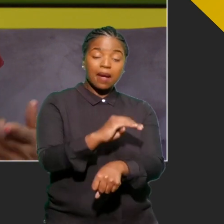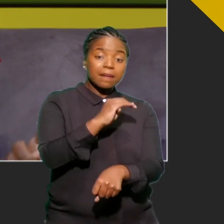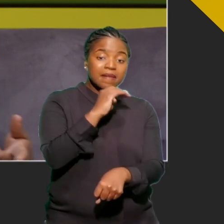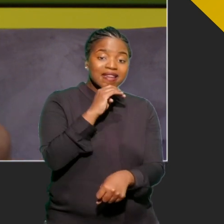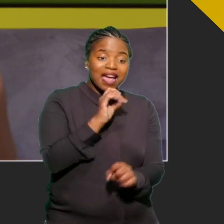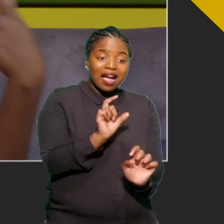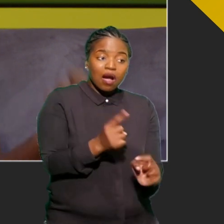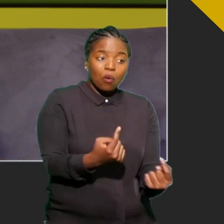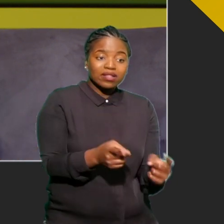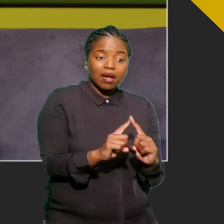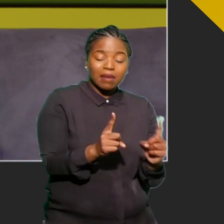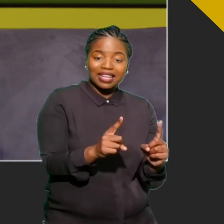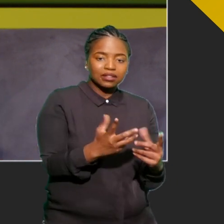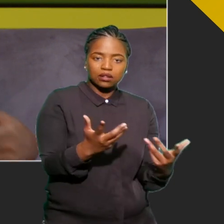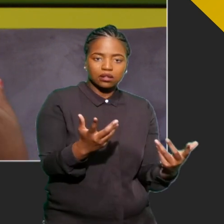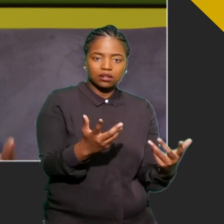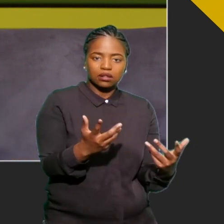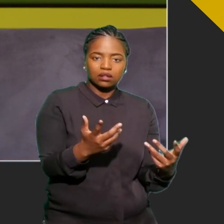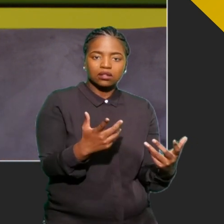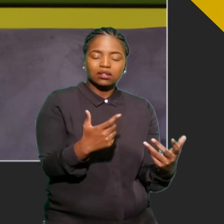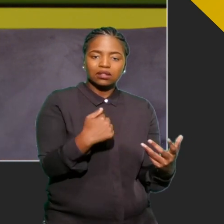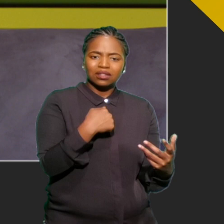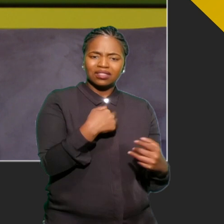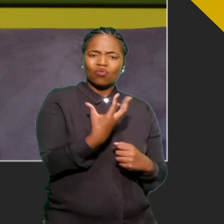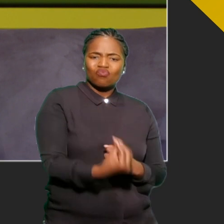ga imara a ya aspile wa shala